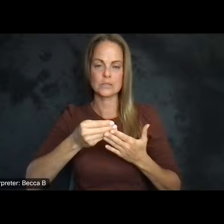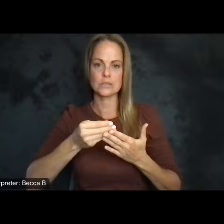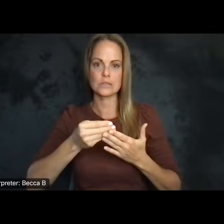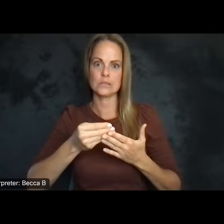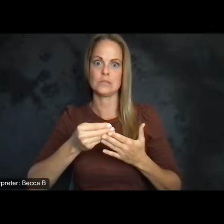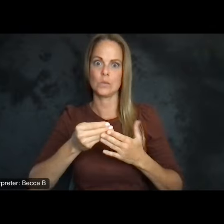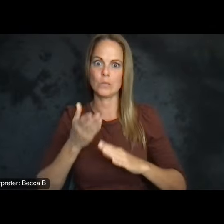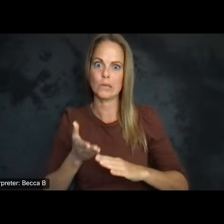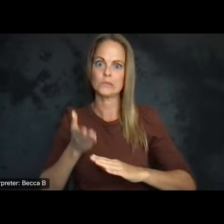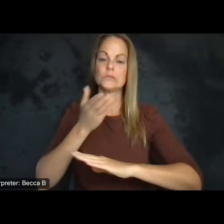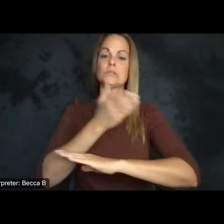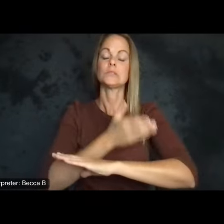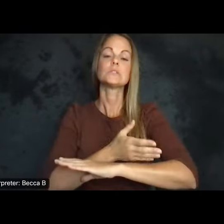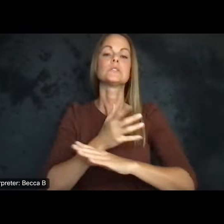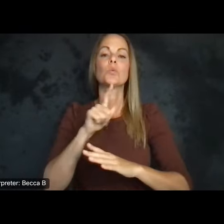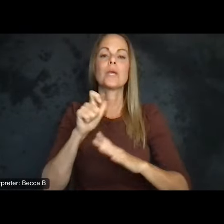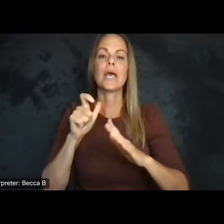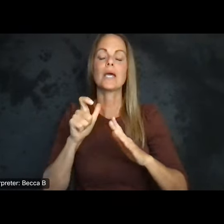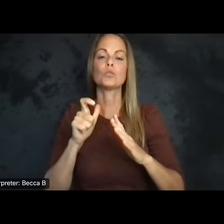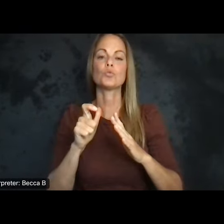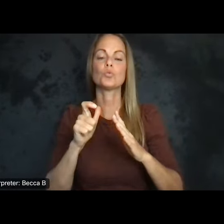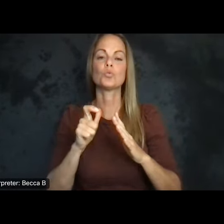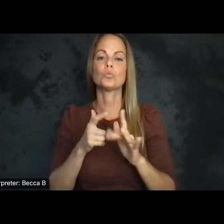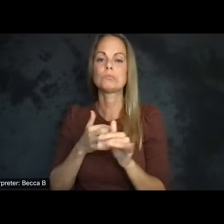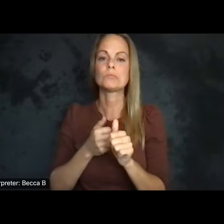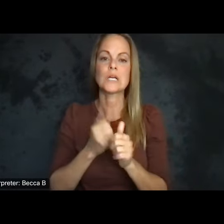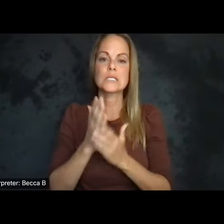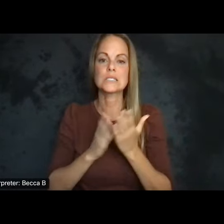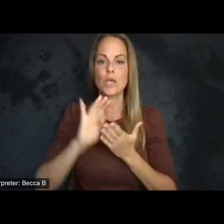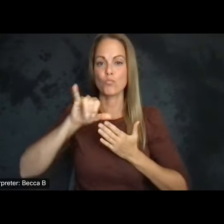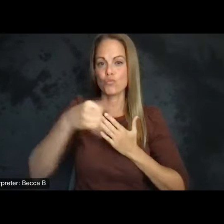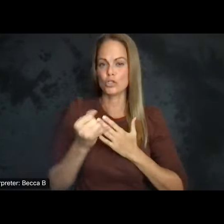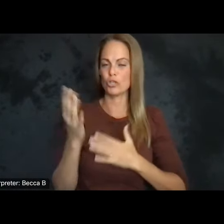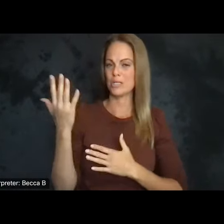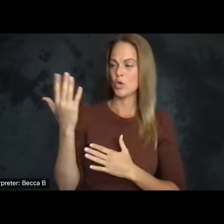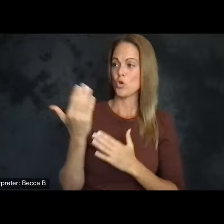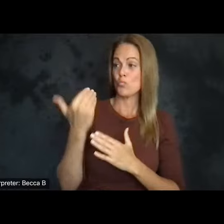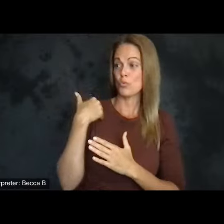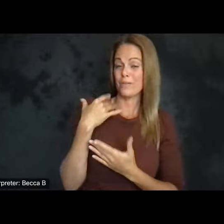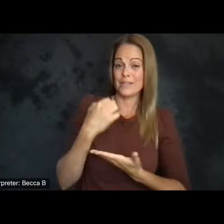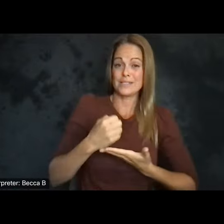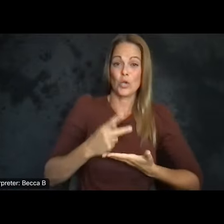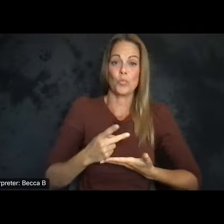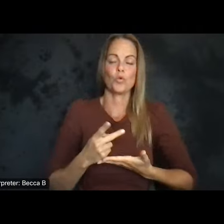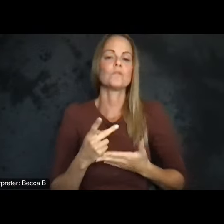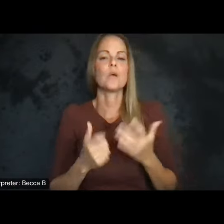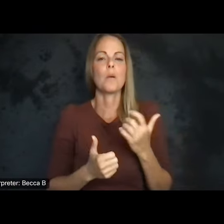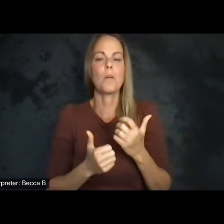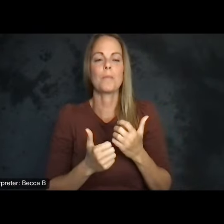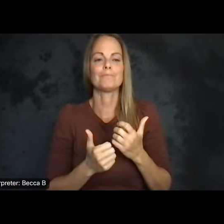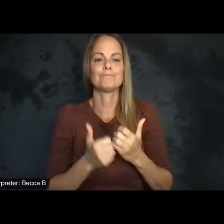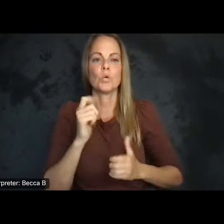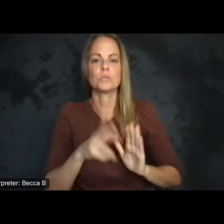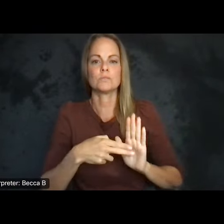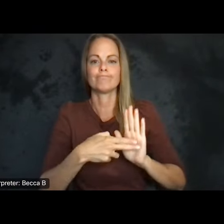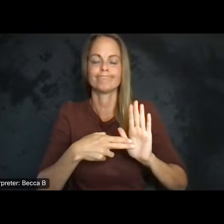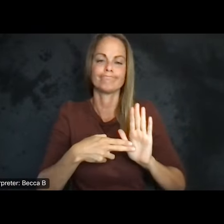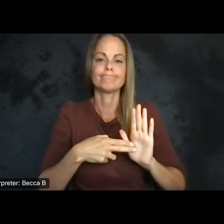up some of our projects that were previously approved in the 5-year CIP, and most notably the shooting ranges, because we had